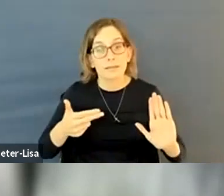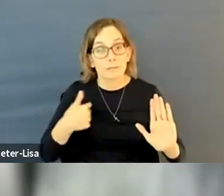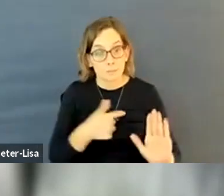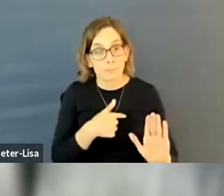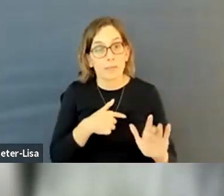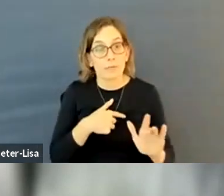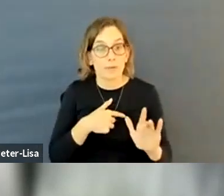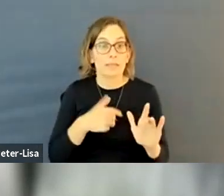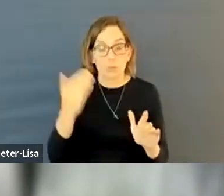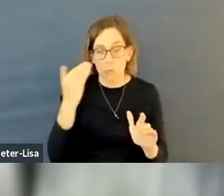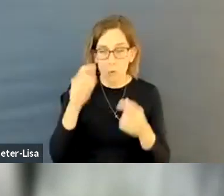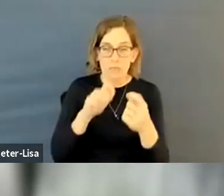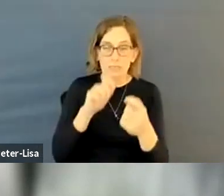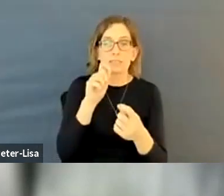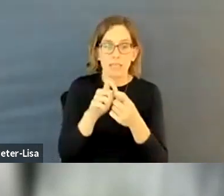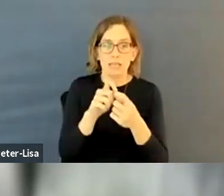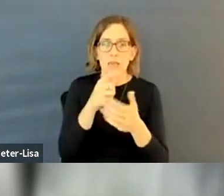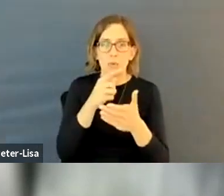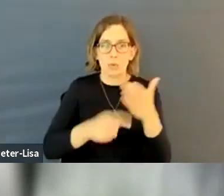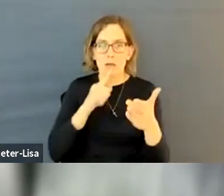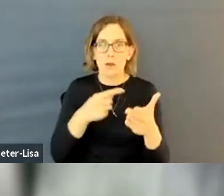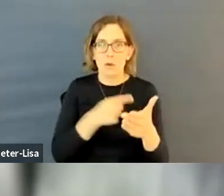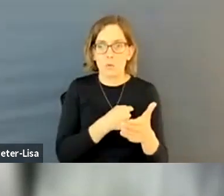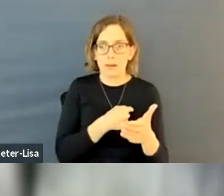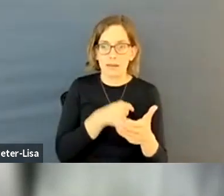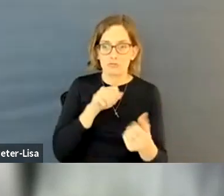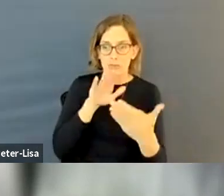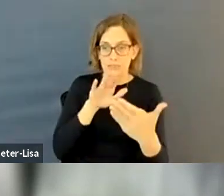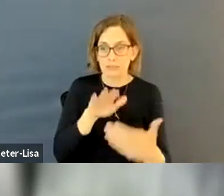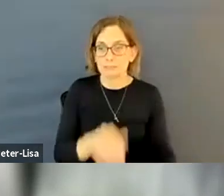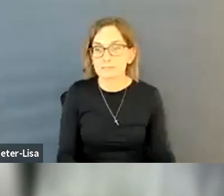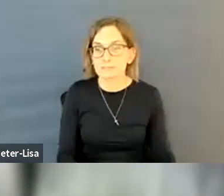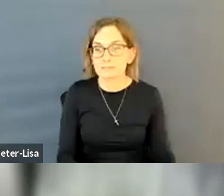can know exactly what it is that we're addressing.